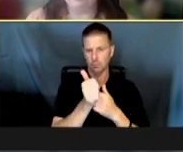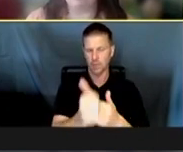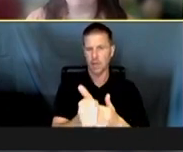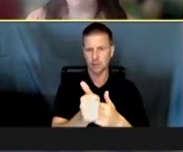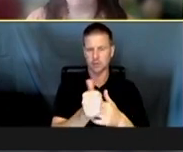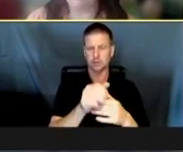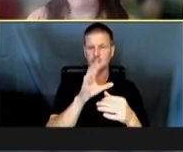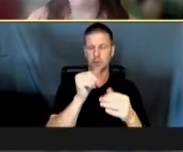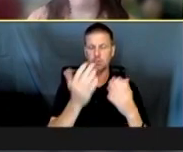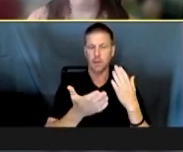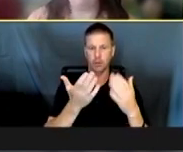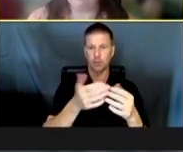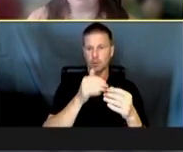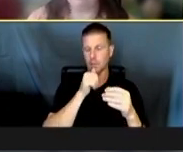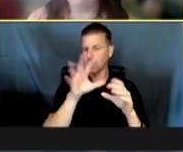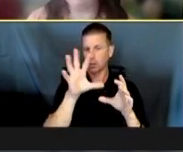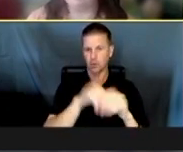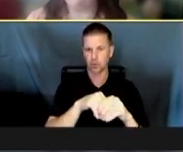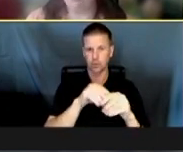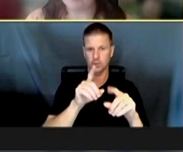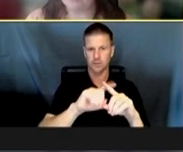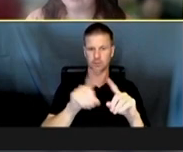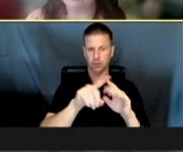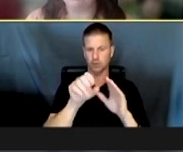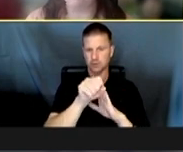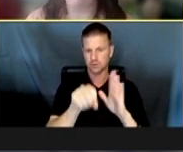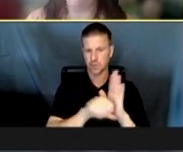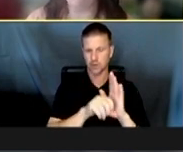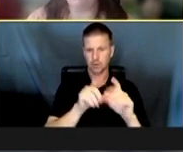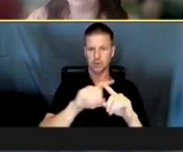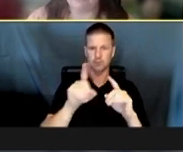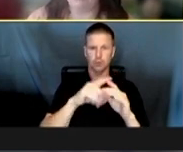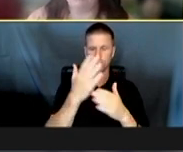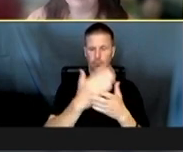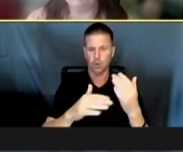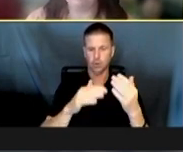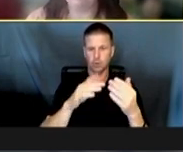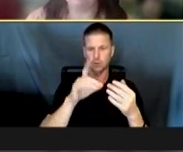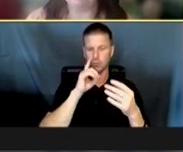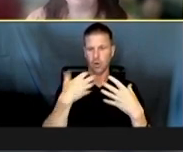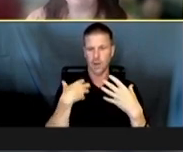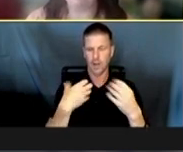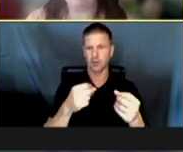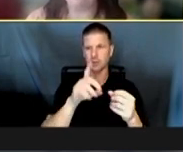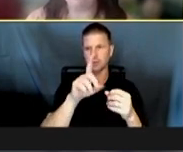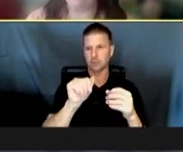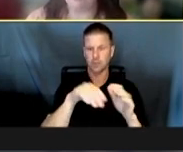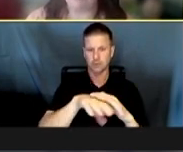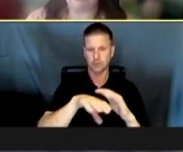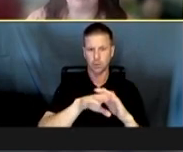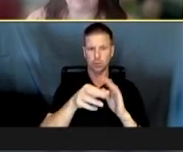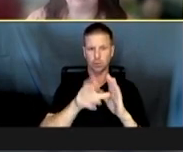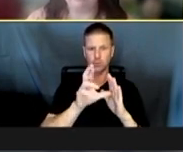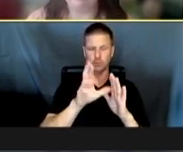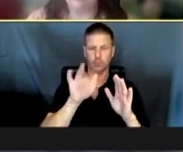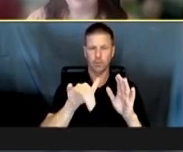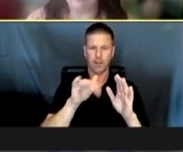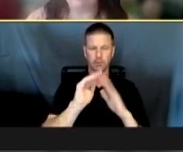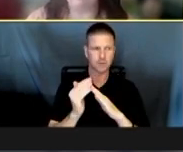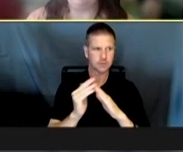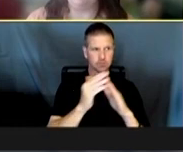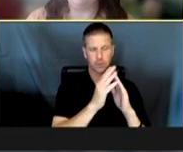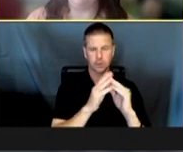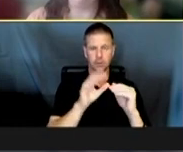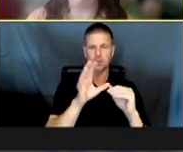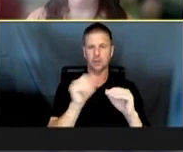And it may or may not have included their different safe harbors, their different components for how disability accessibility is reviewed by municipalities.